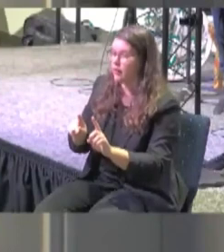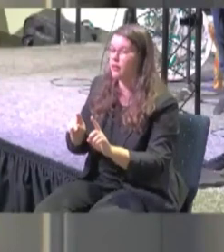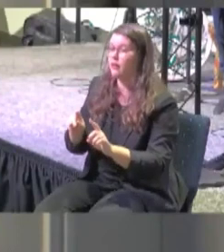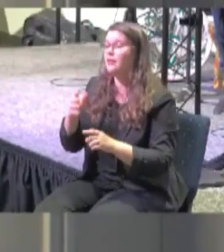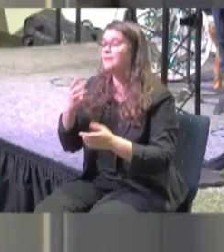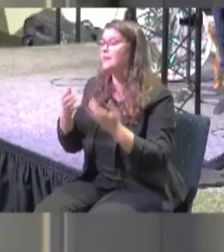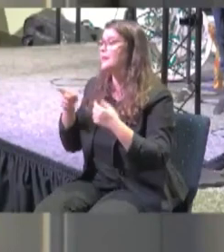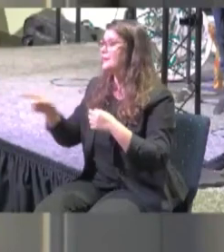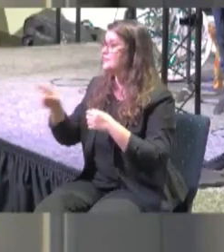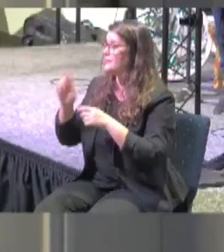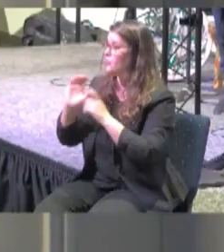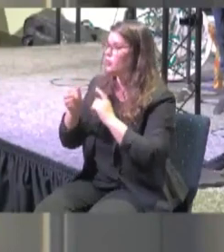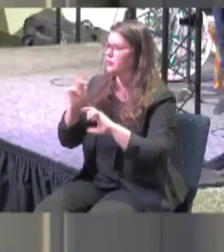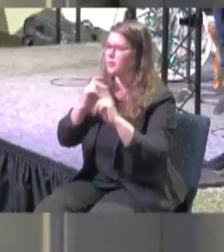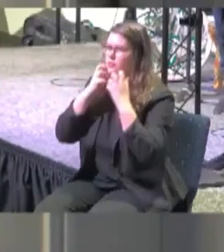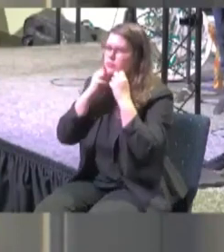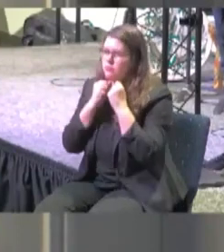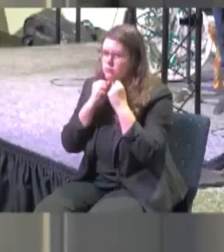books.